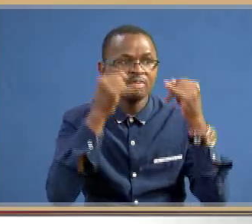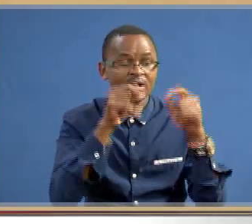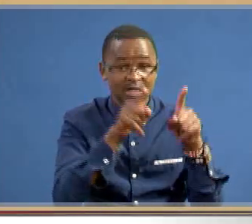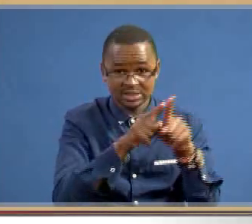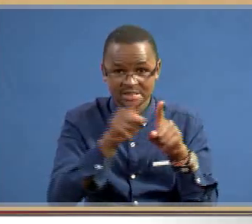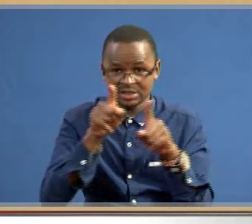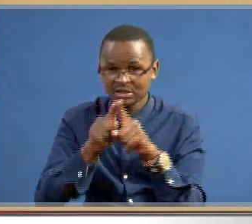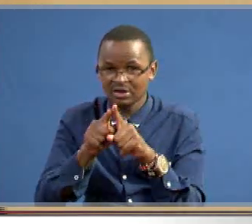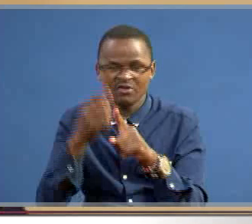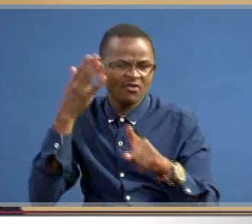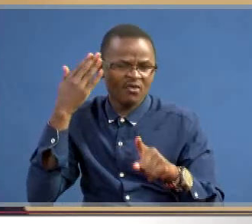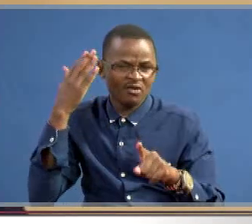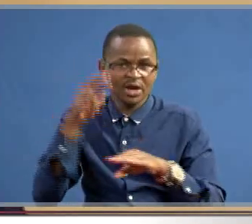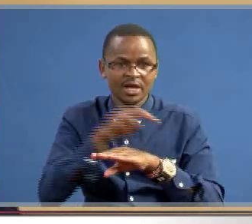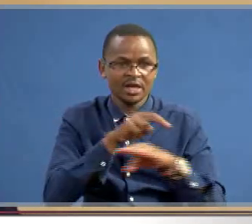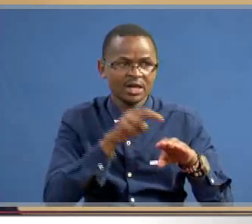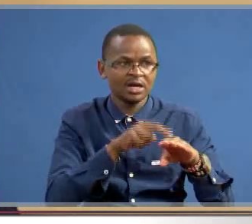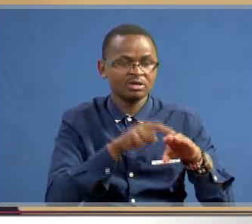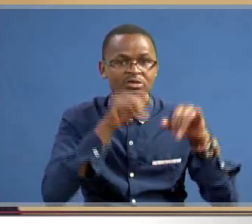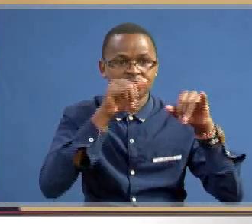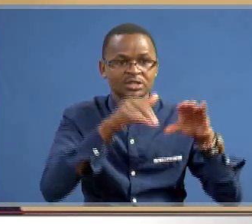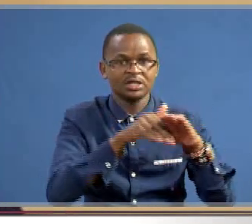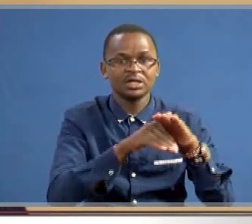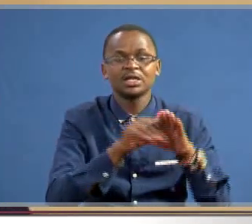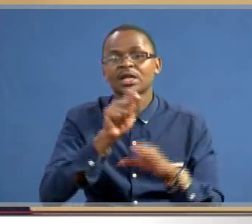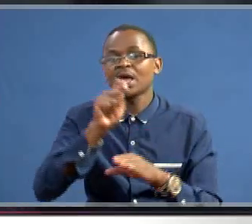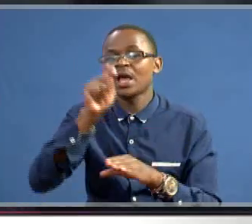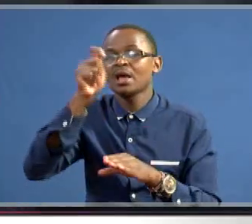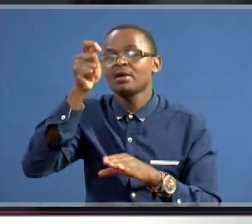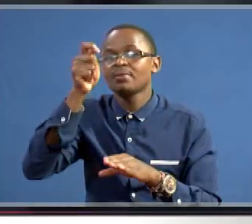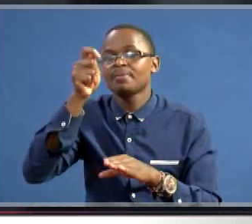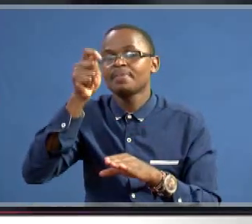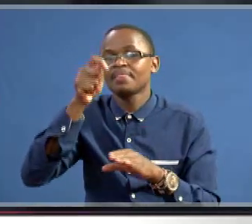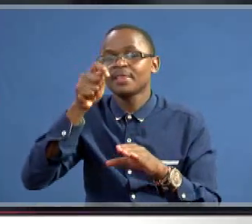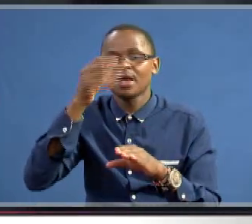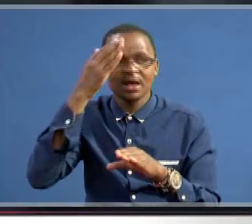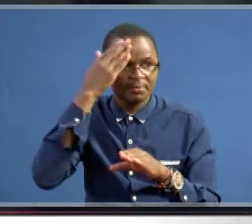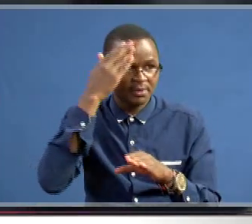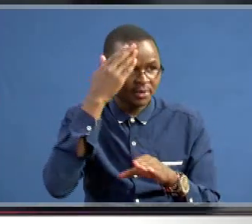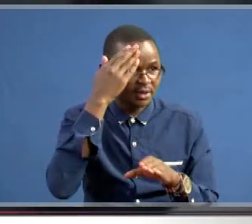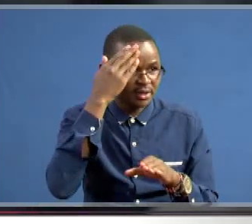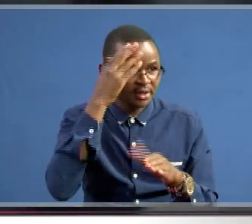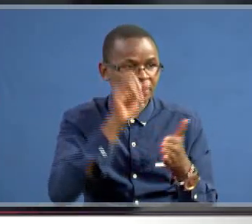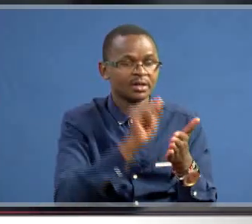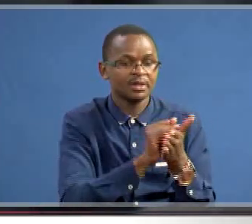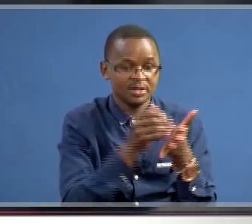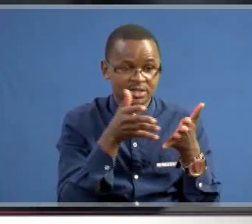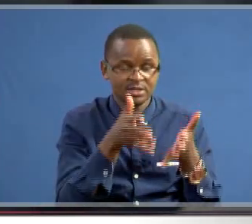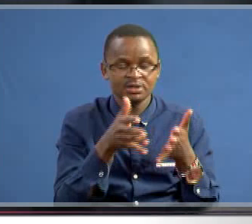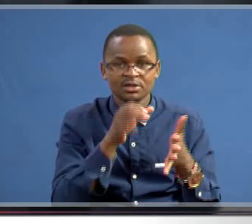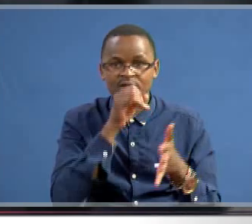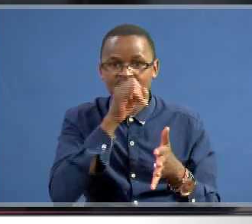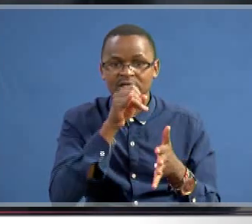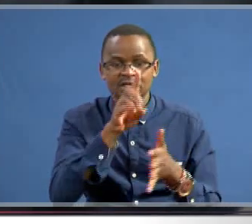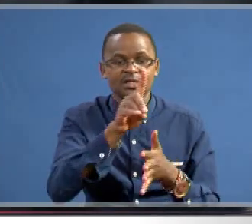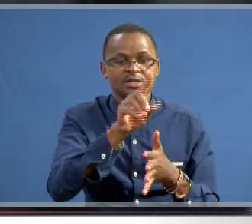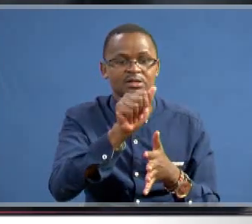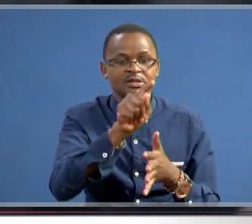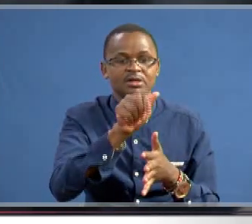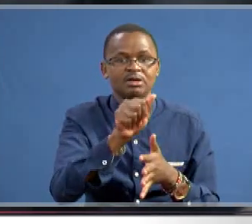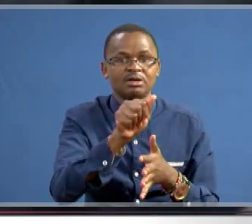well as foreign nationals residing in Kenya are we but this is data